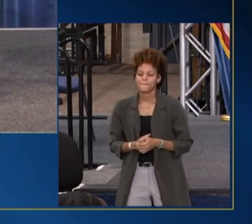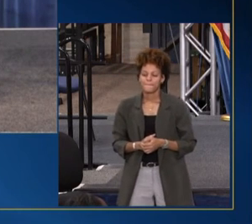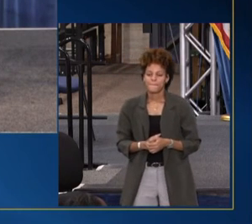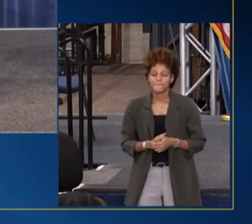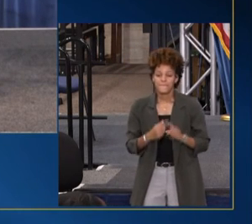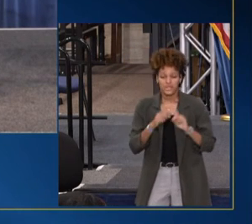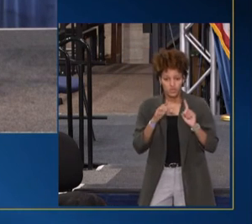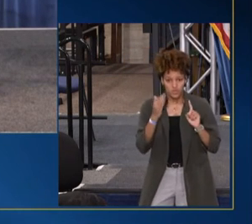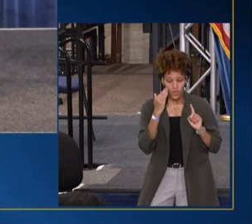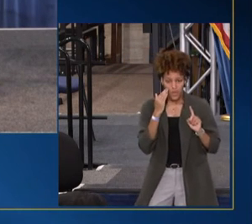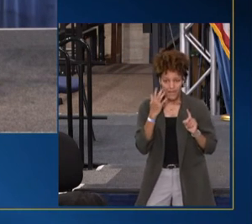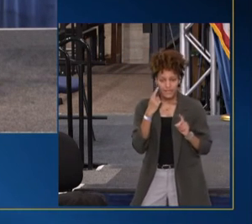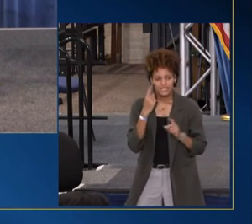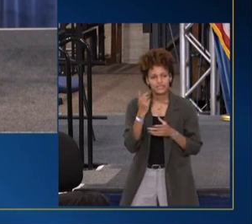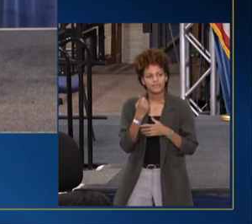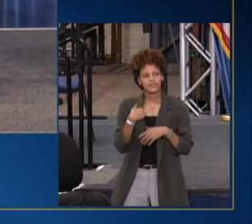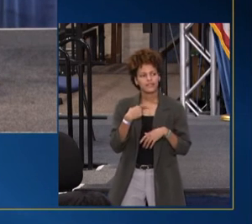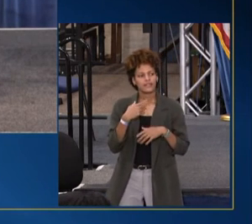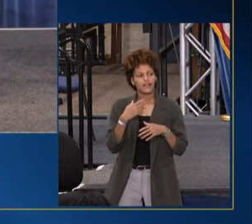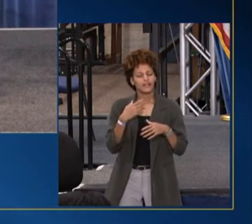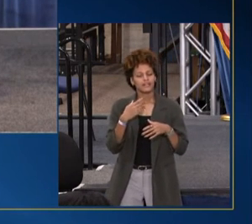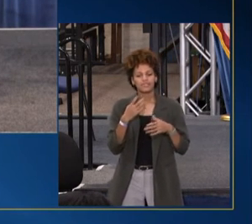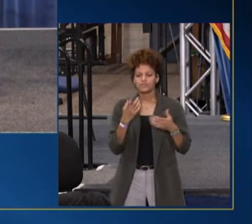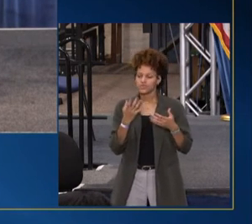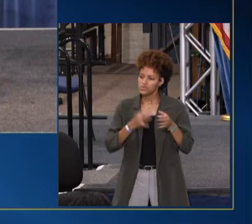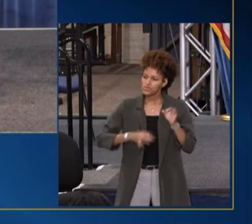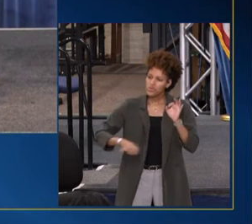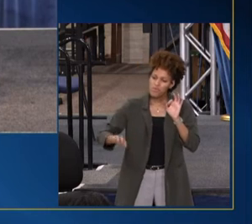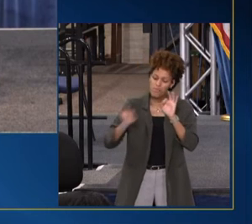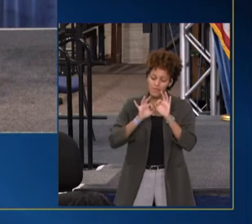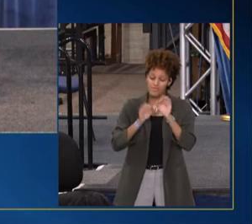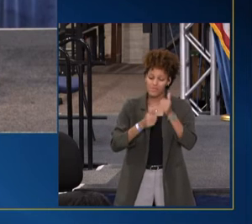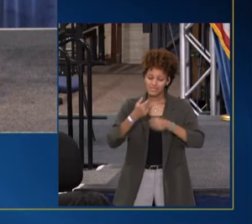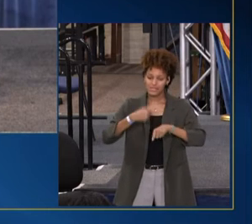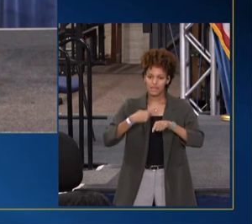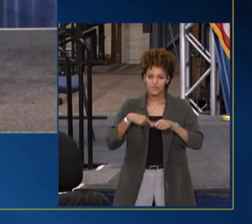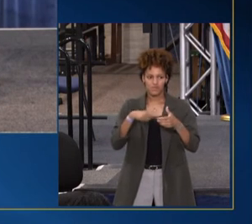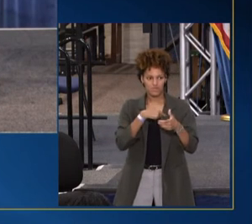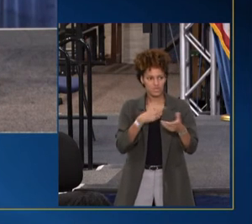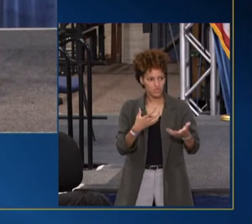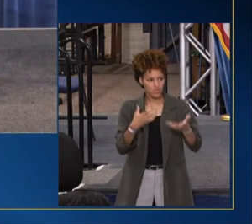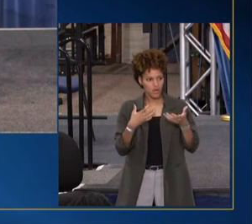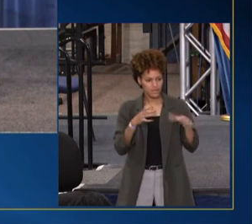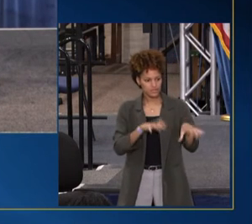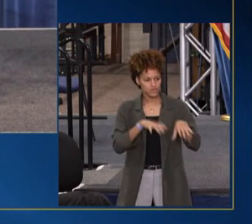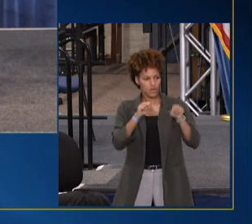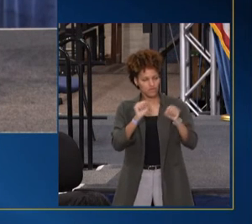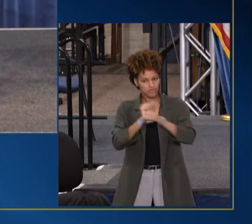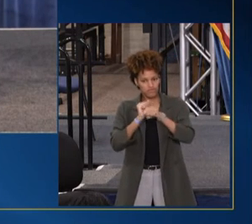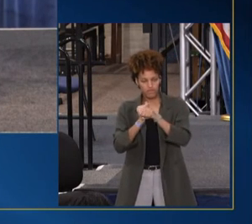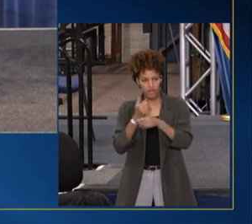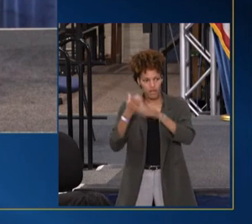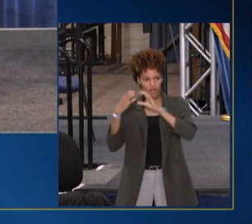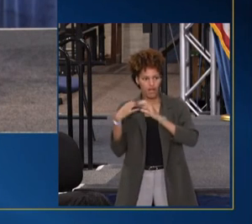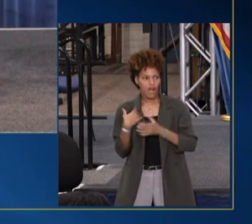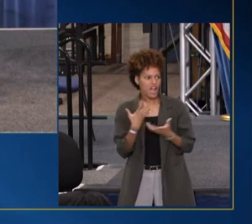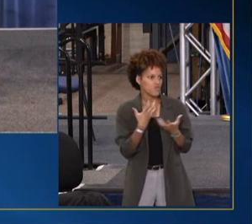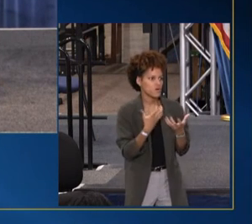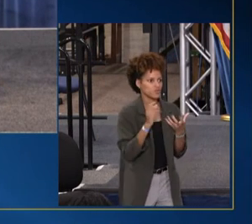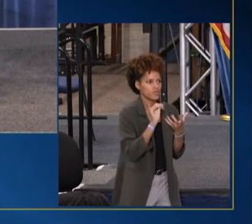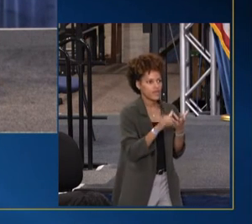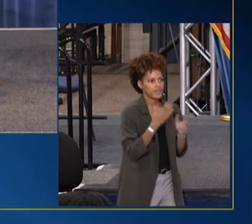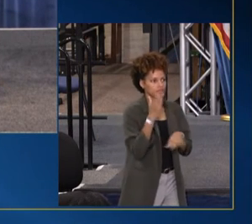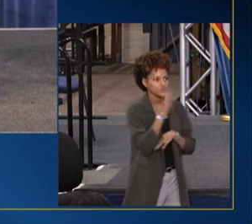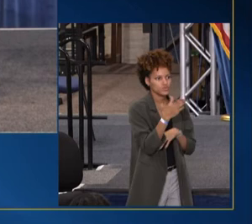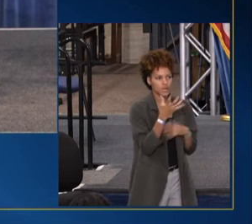but, you know, I think something that I do think is important is that often when we want positions that we feel like that's something that I want to do in the